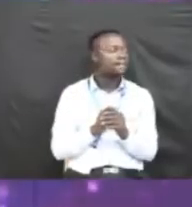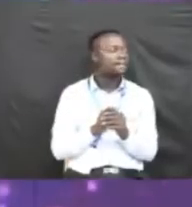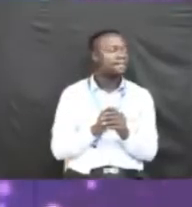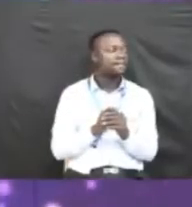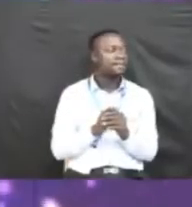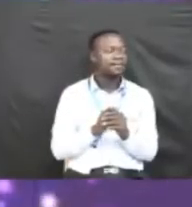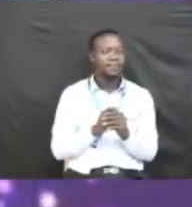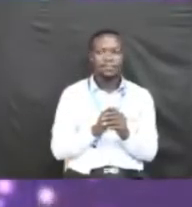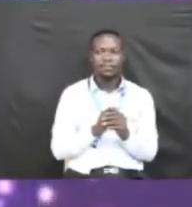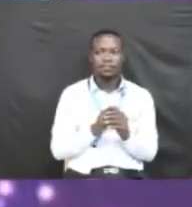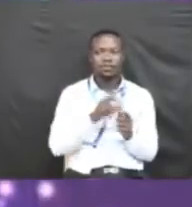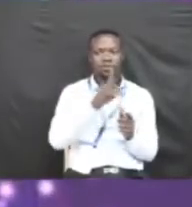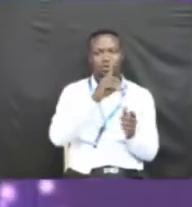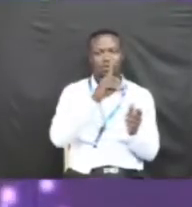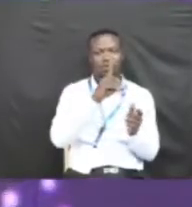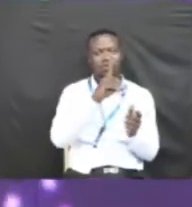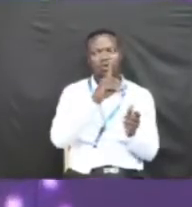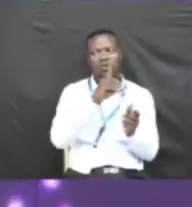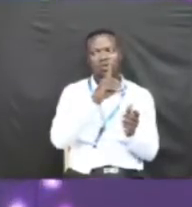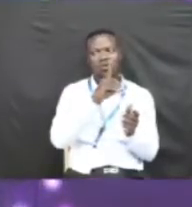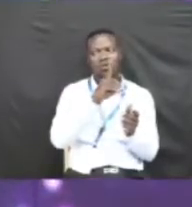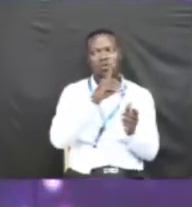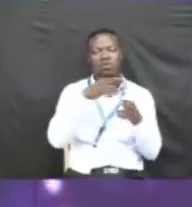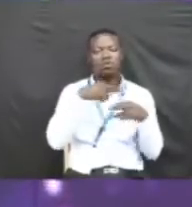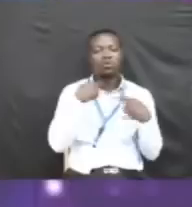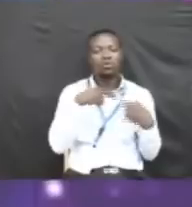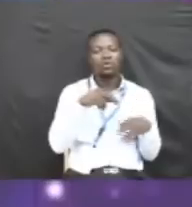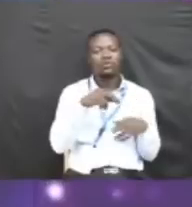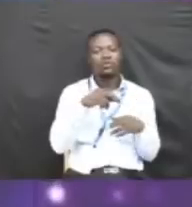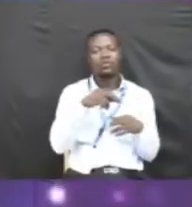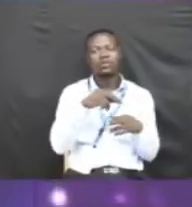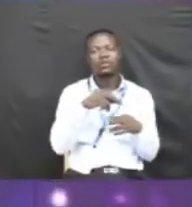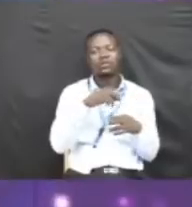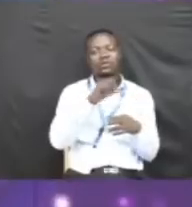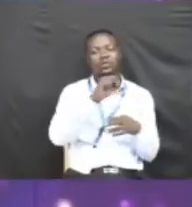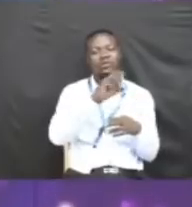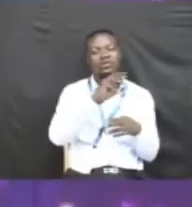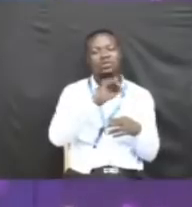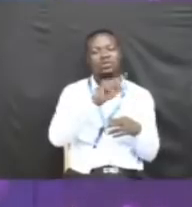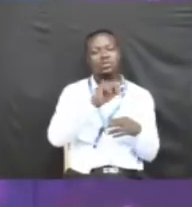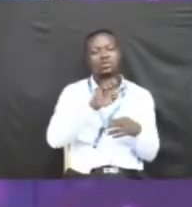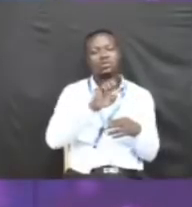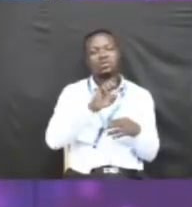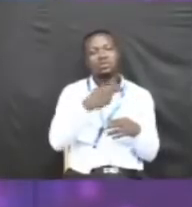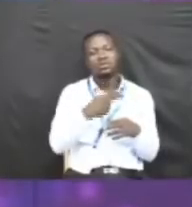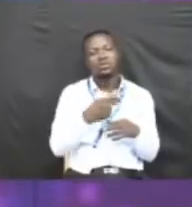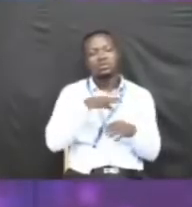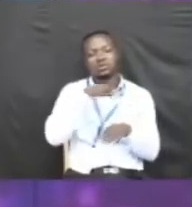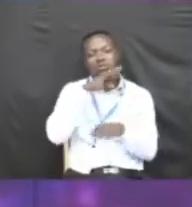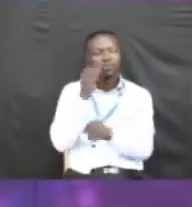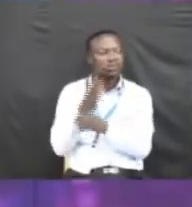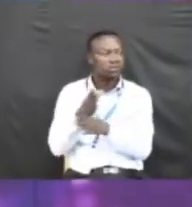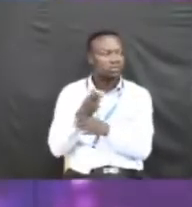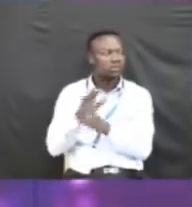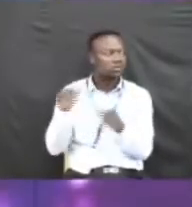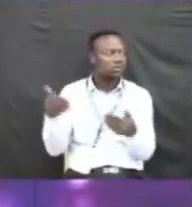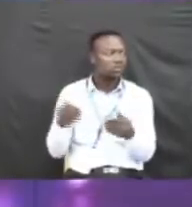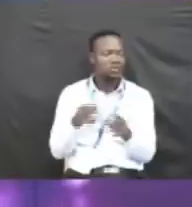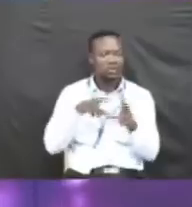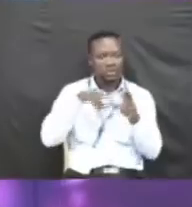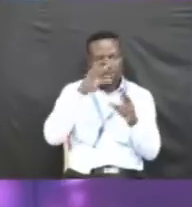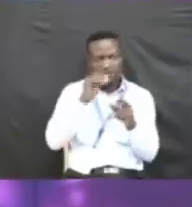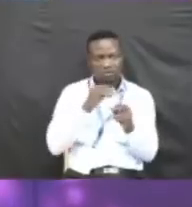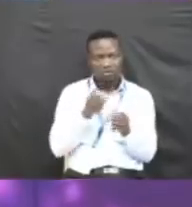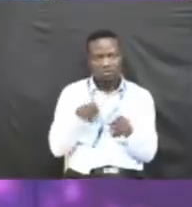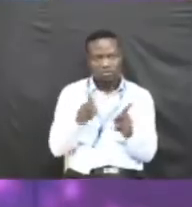The most reverend Dr. Sakna Ben Smith. I think I've introduced our father already. Chairman, would your